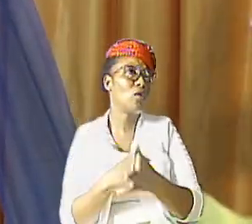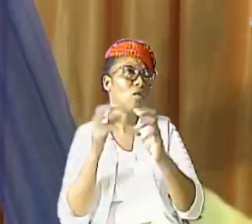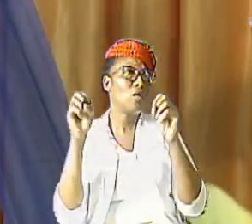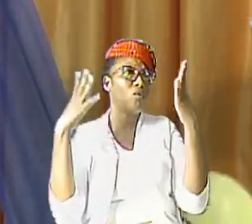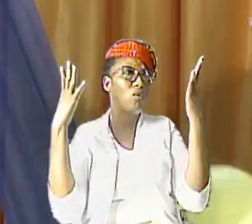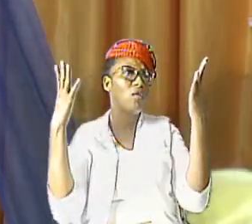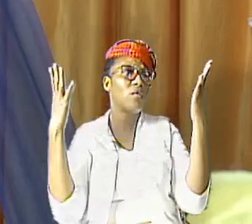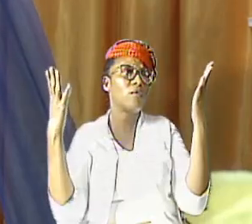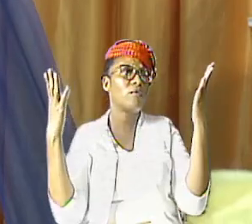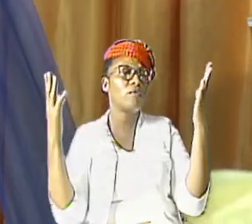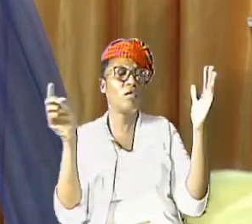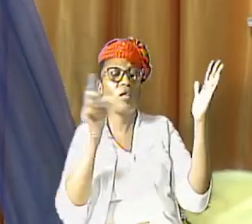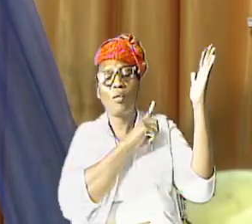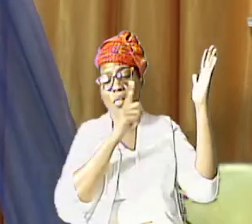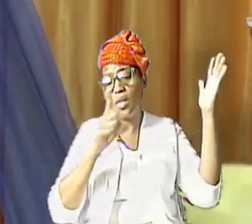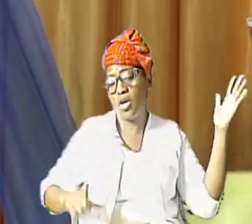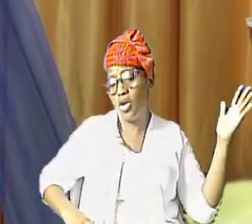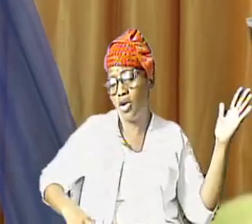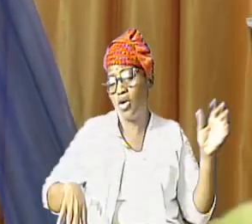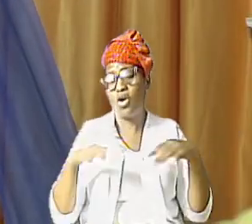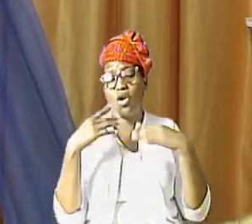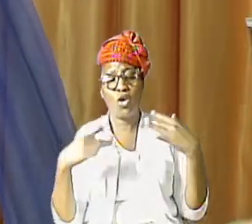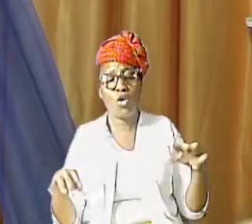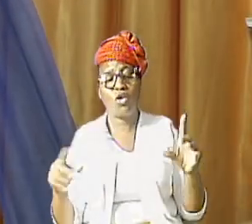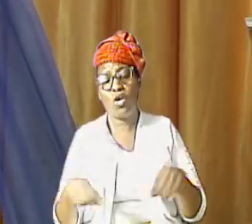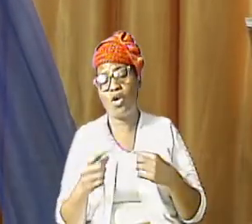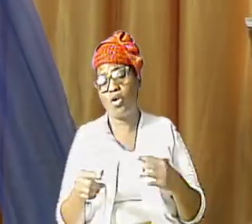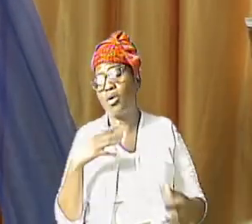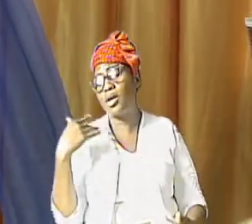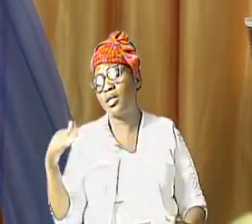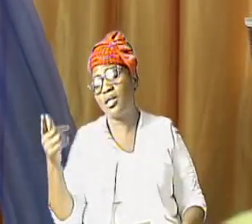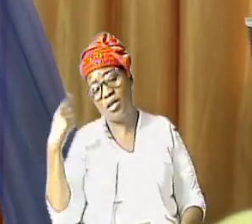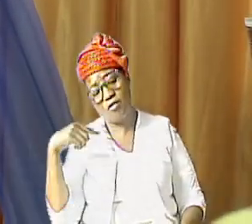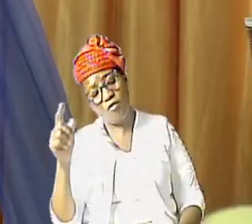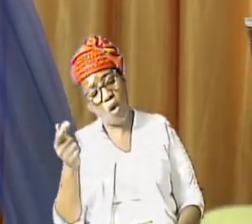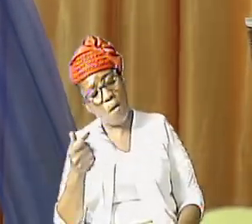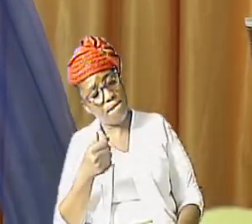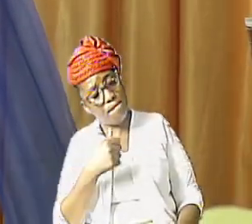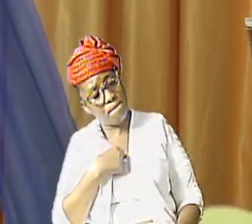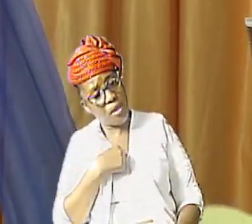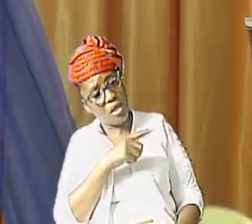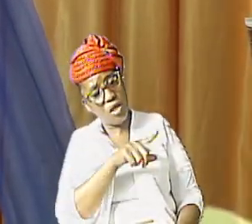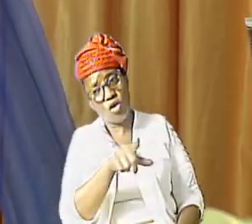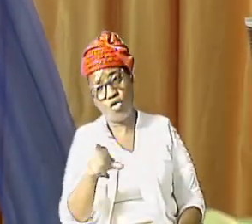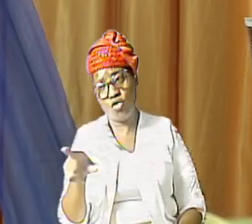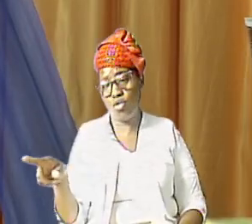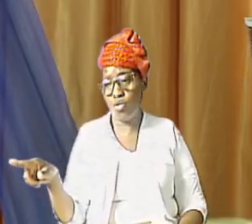Hallelujah. Hallelujah. The Lord has done great things for me.